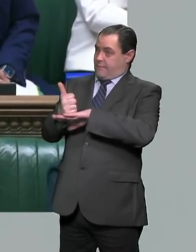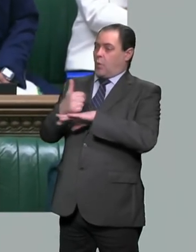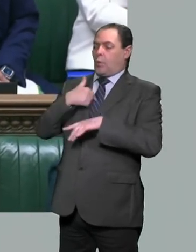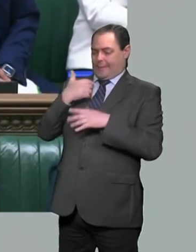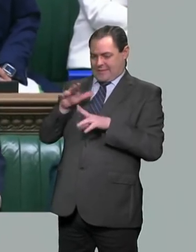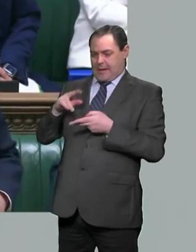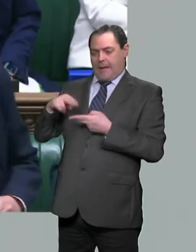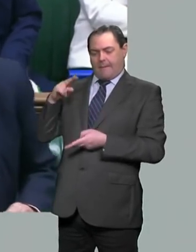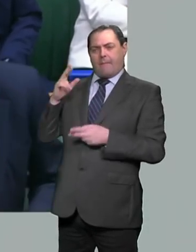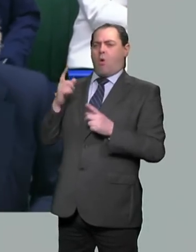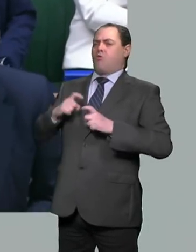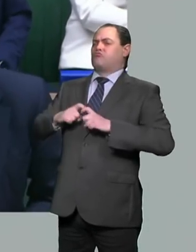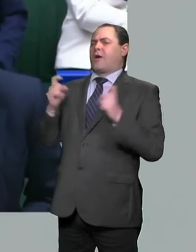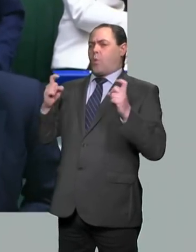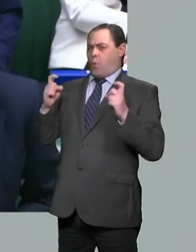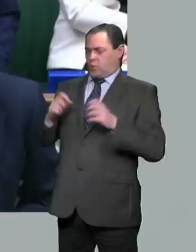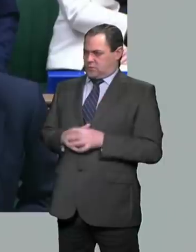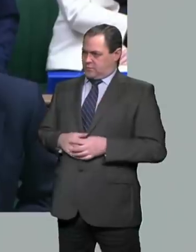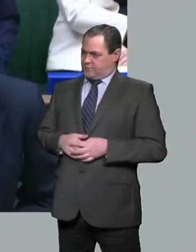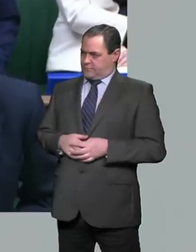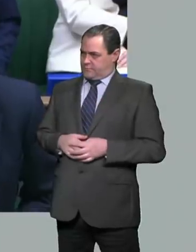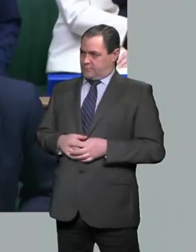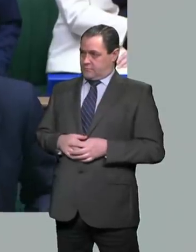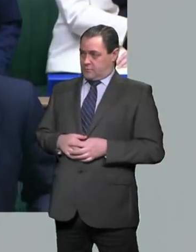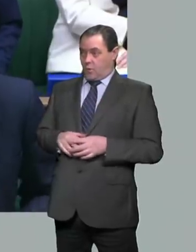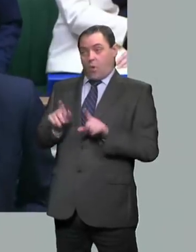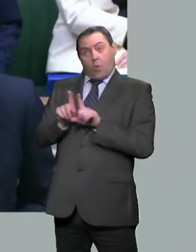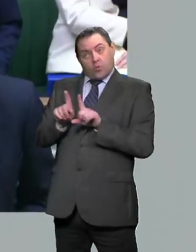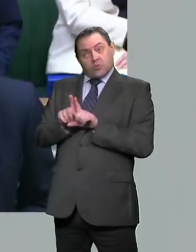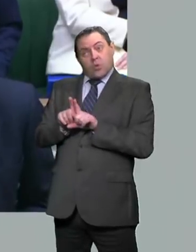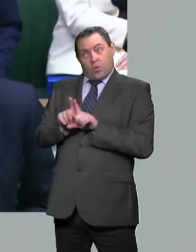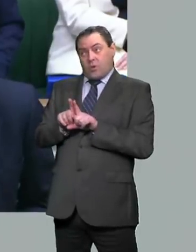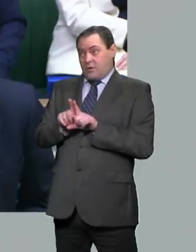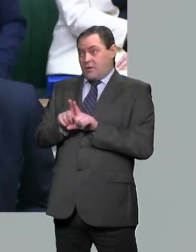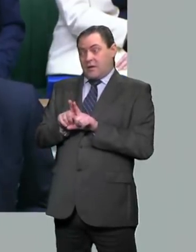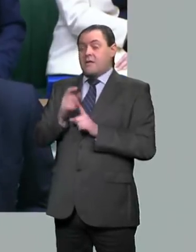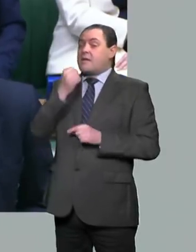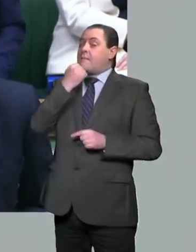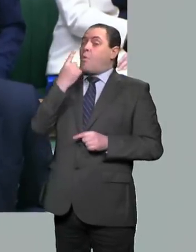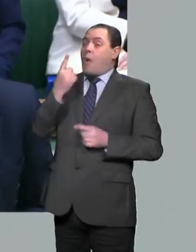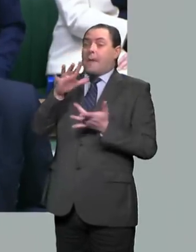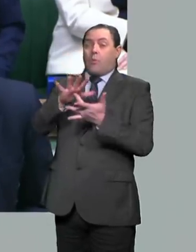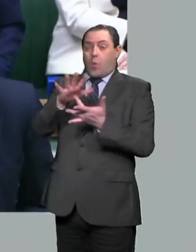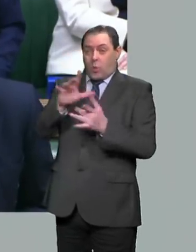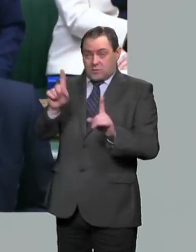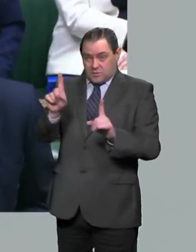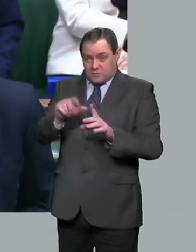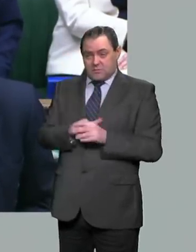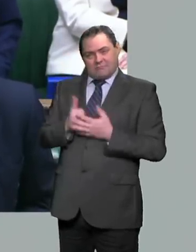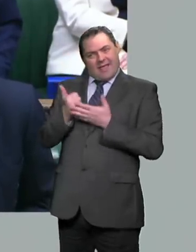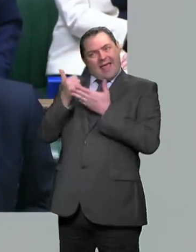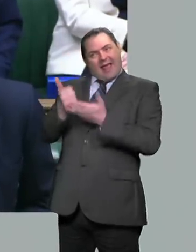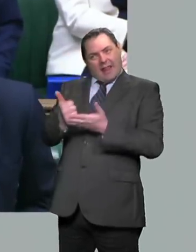increased by the record amount, Mr. Speaker. And above all, the most important thing that we are doing is